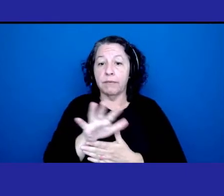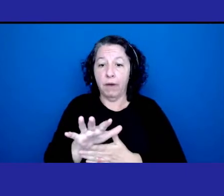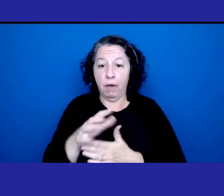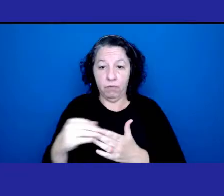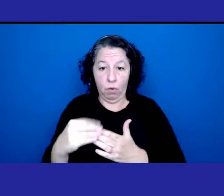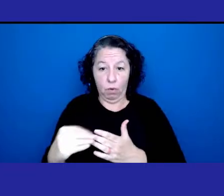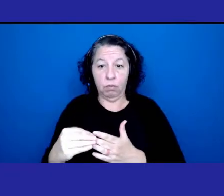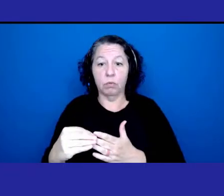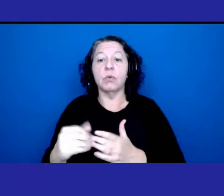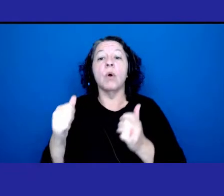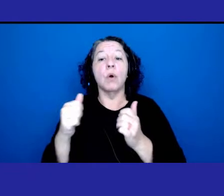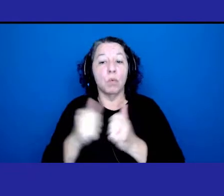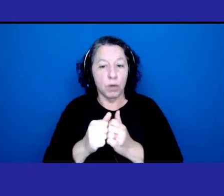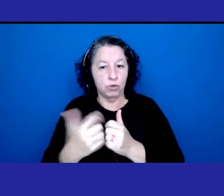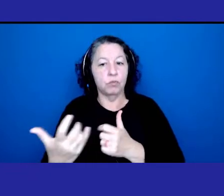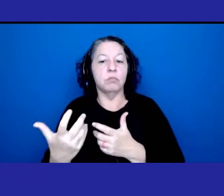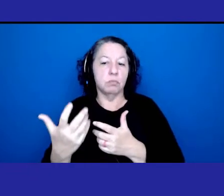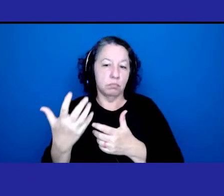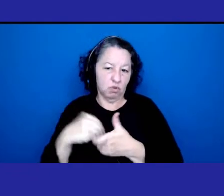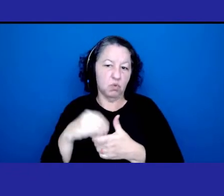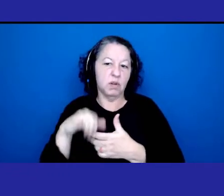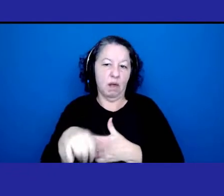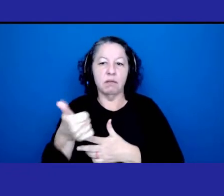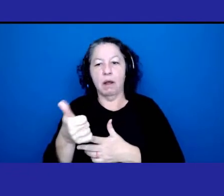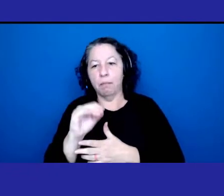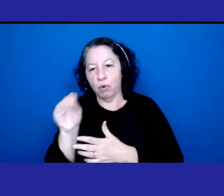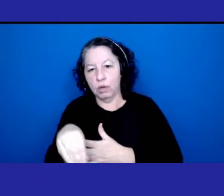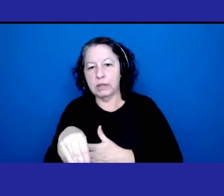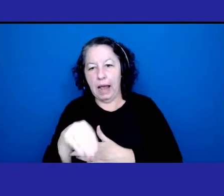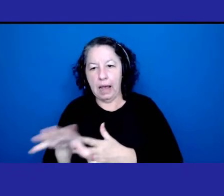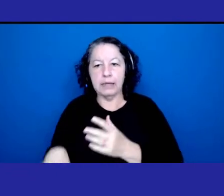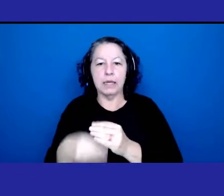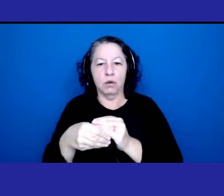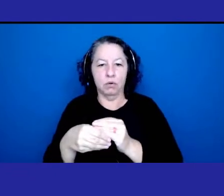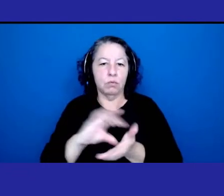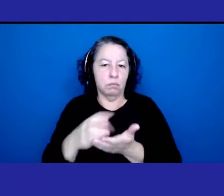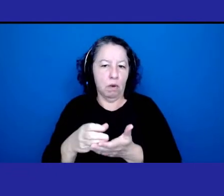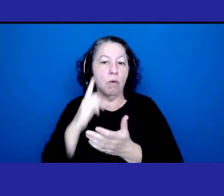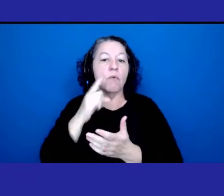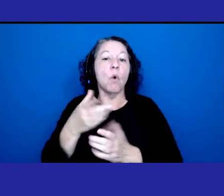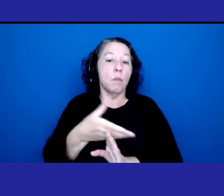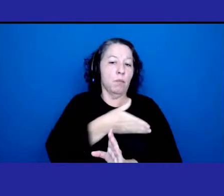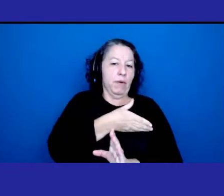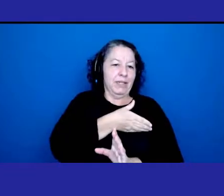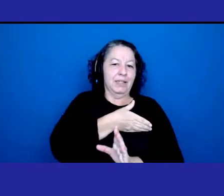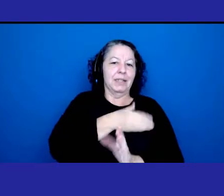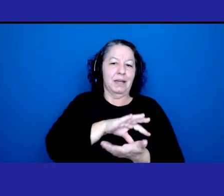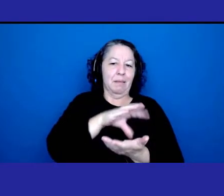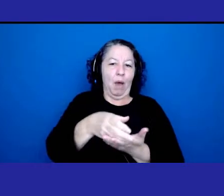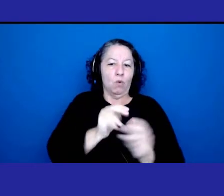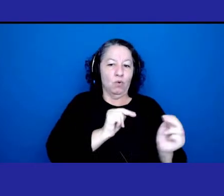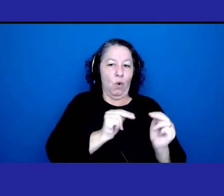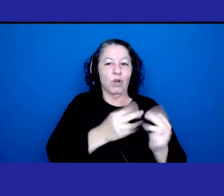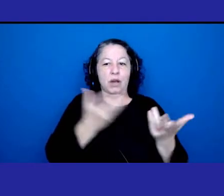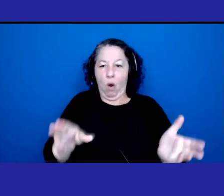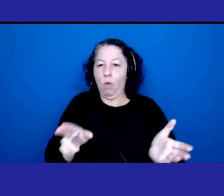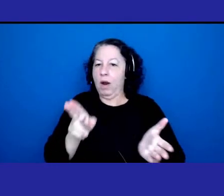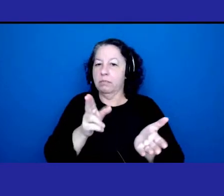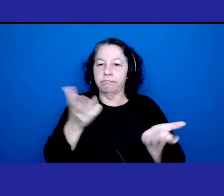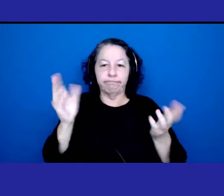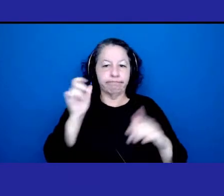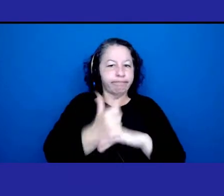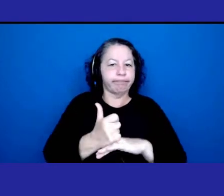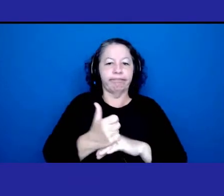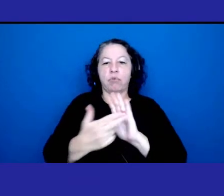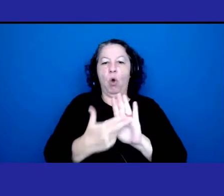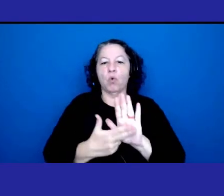$29,922,455, which includes a 10% contingency to its previously negotiated and executed contract with